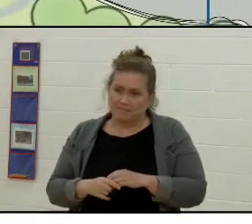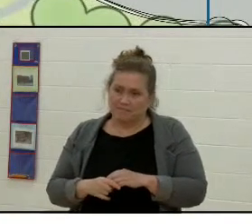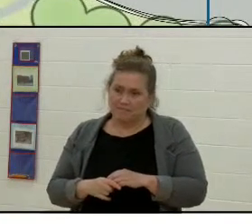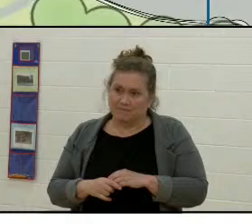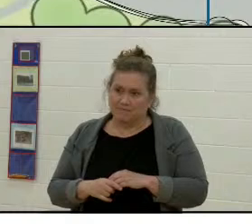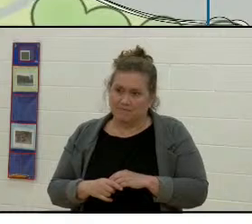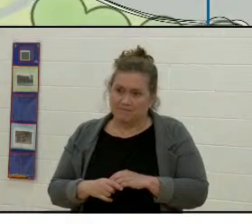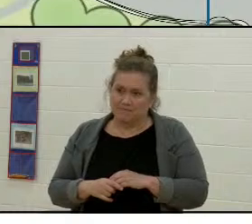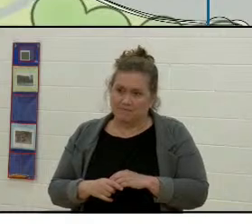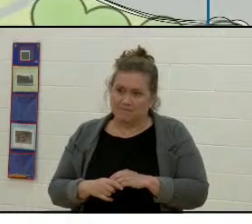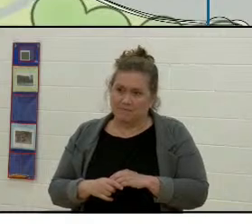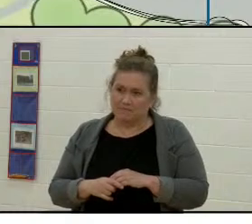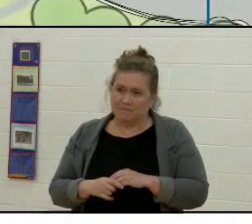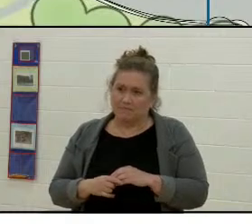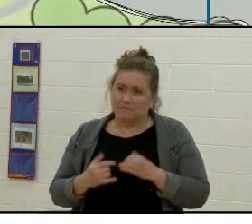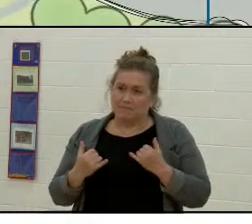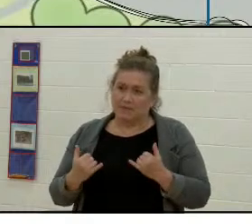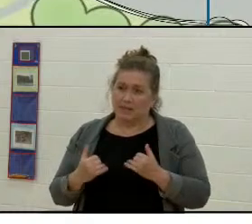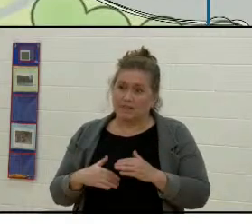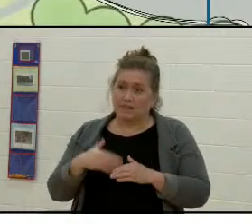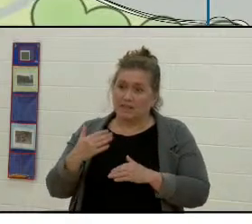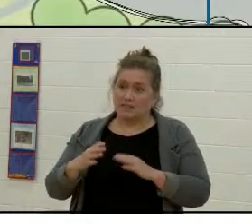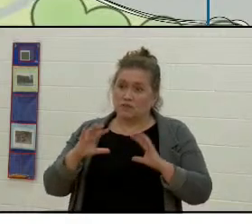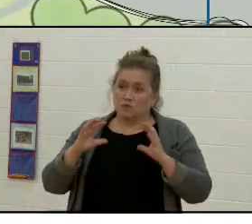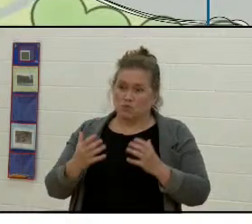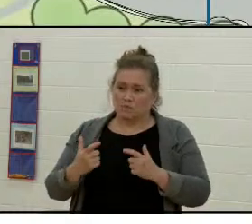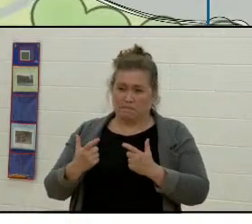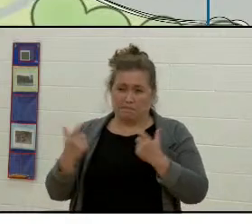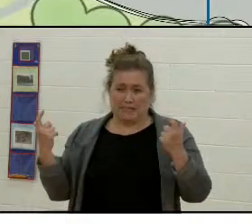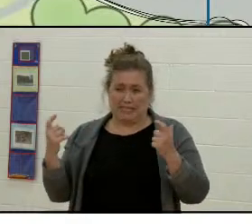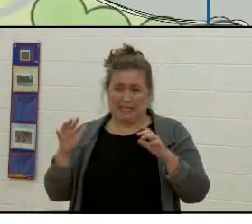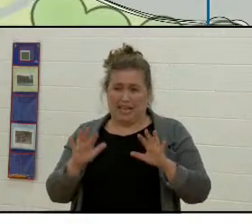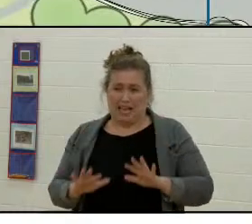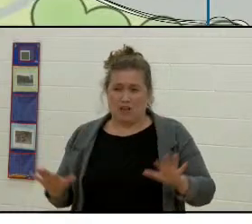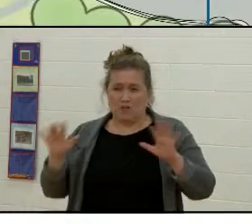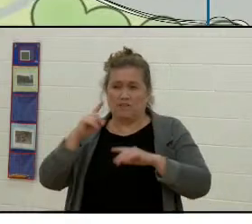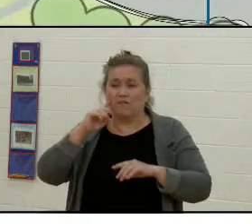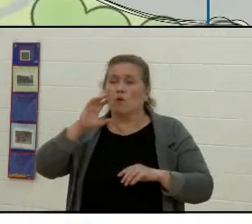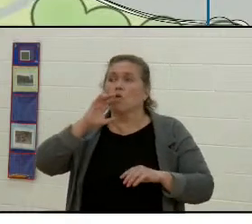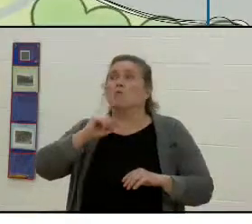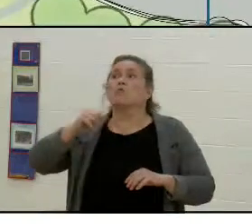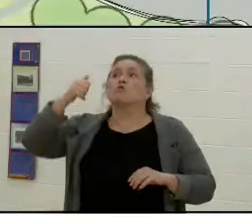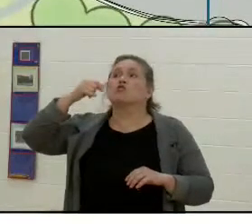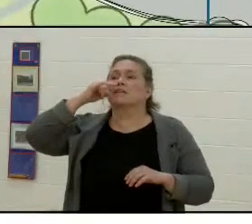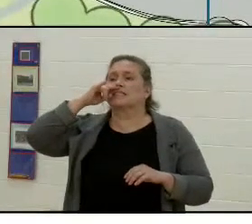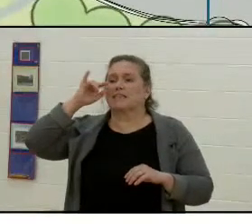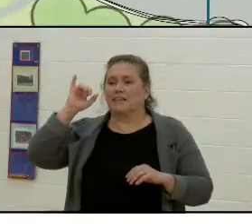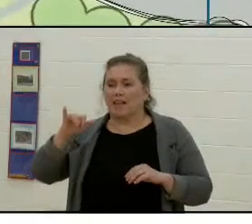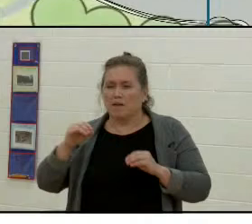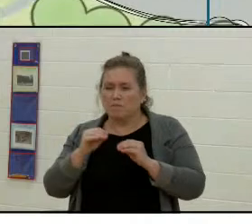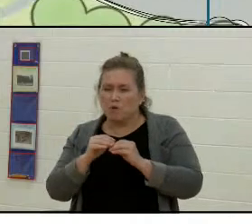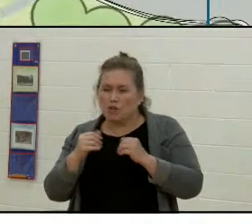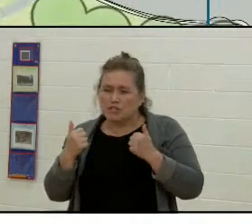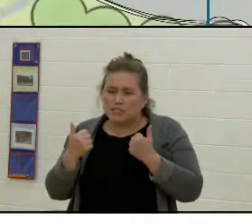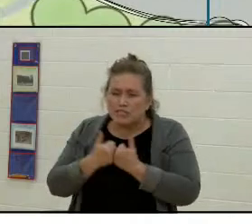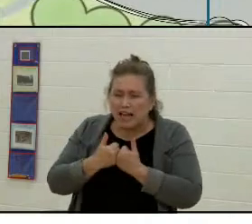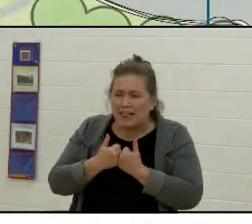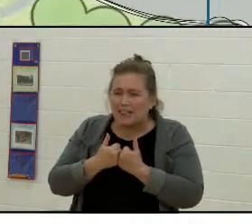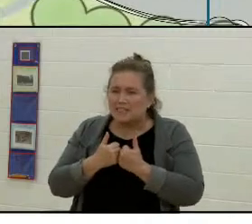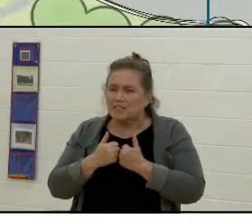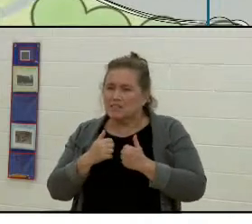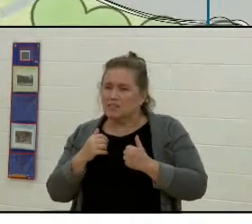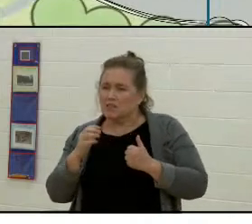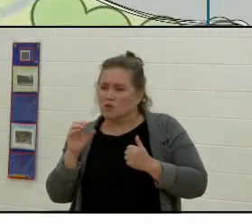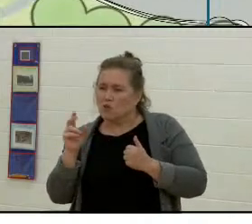finally, this other larger area for, again, older kids who are interested in more of a challenge, incorporating some swinging